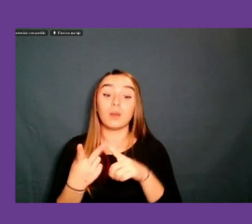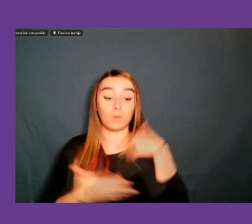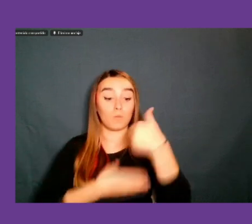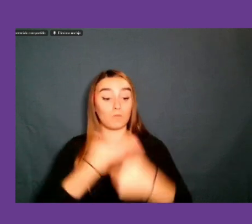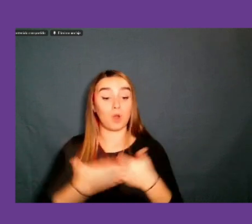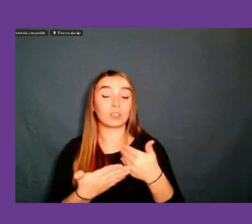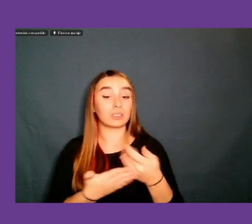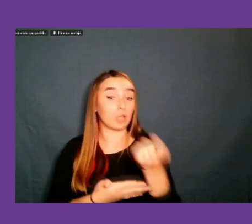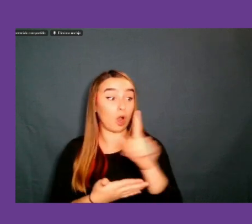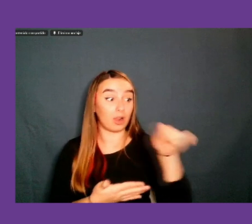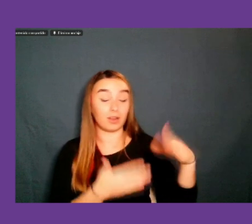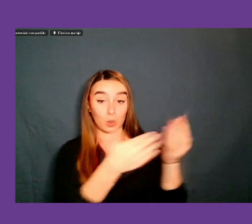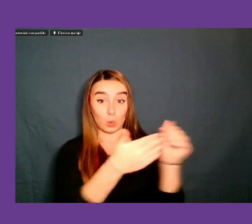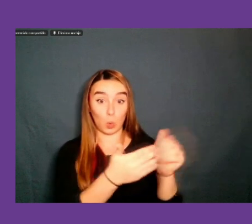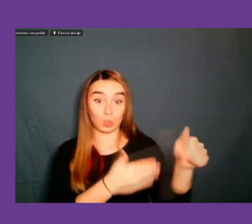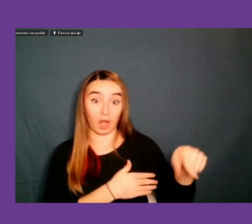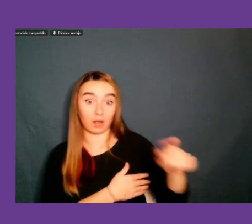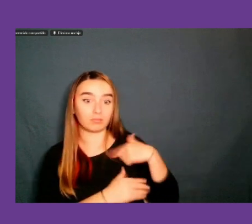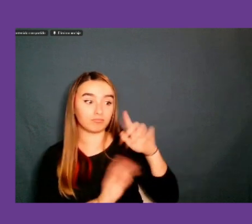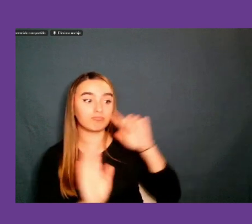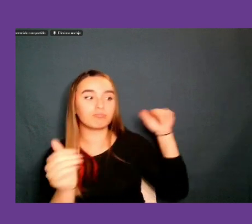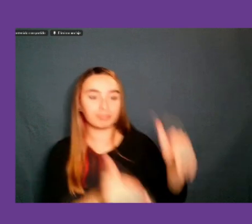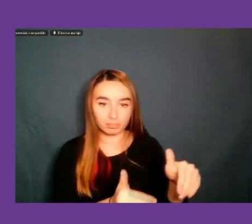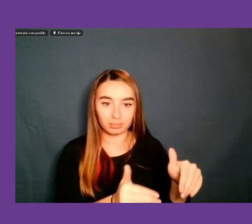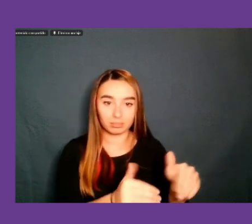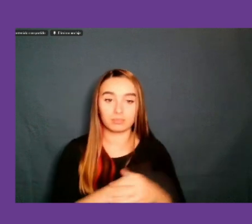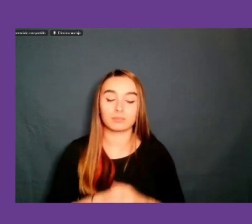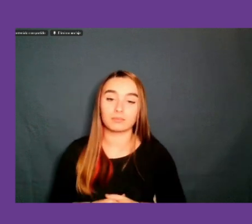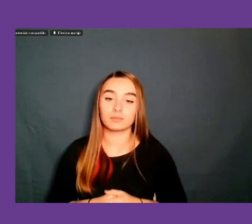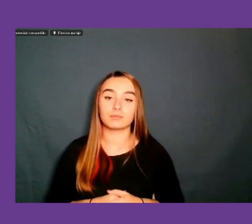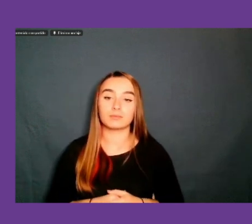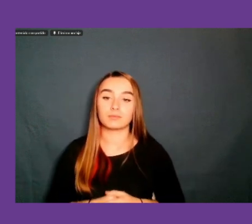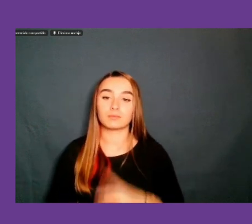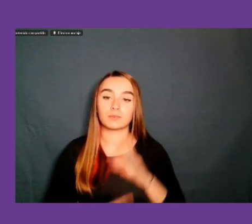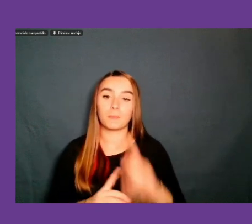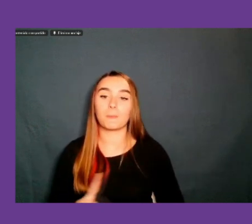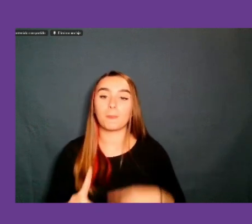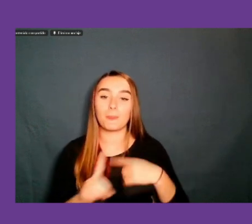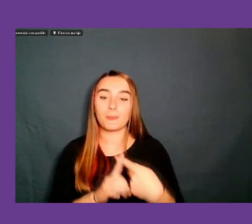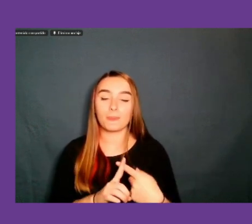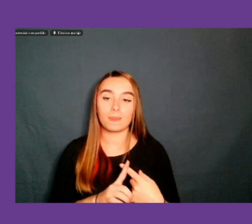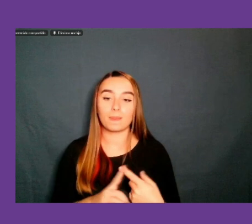interesting, and ongoing improvement. For example, for the